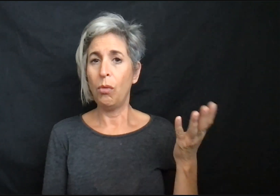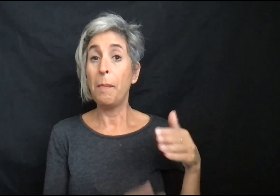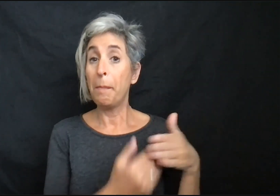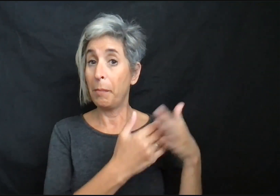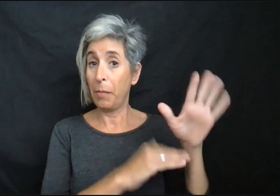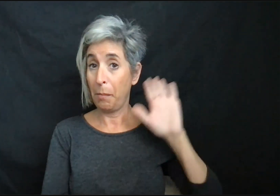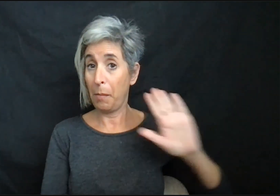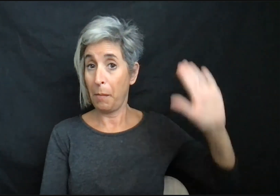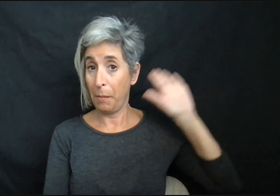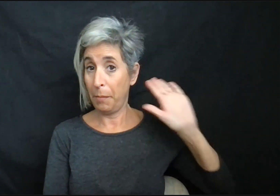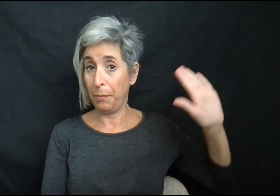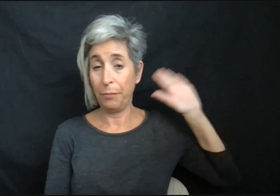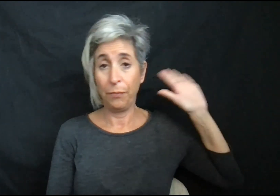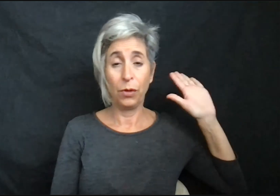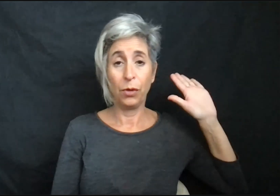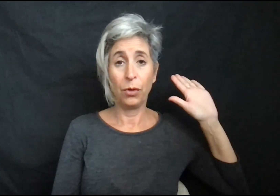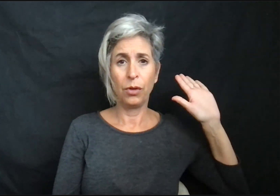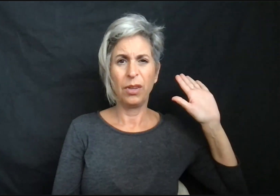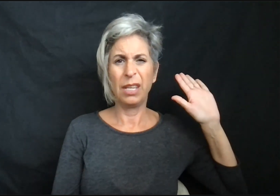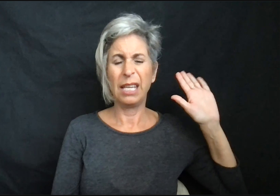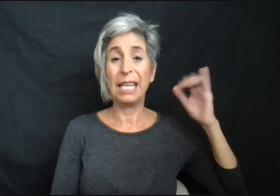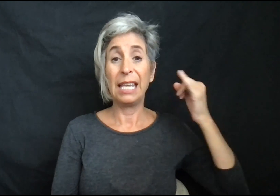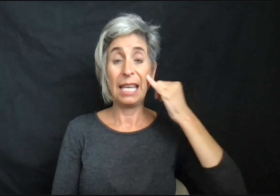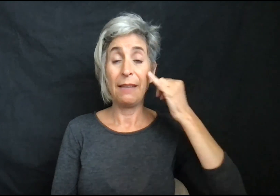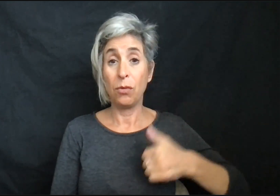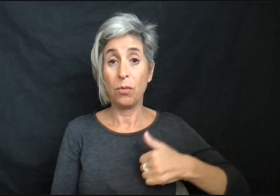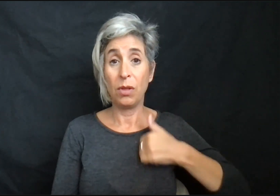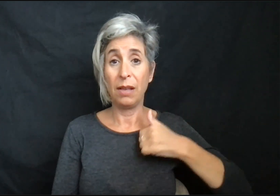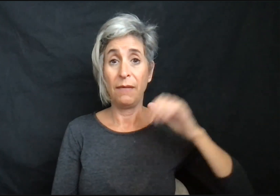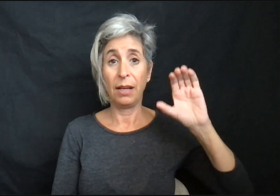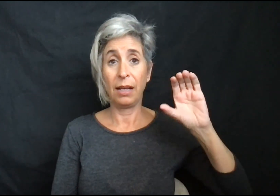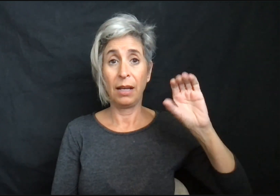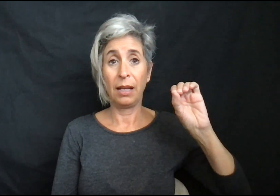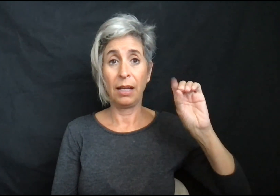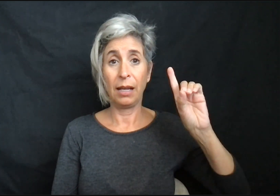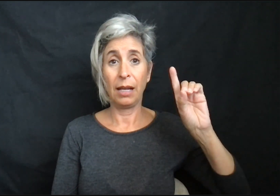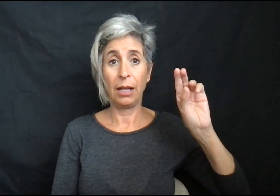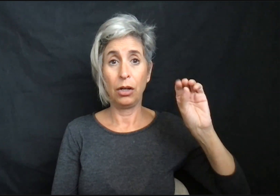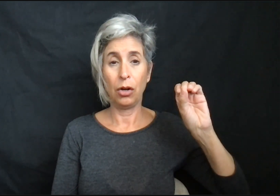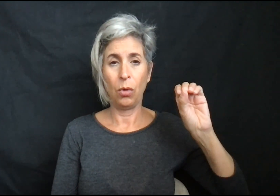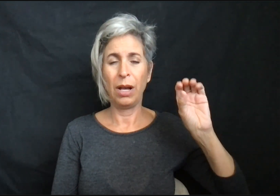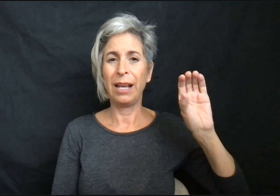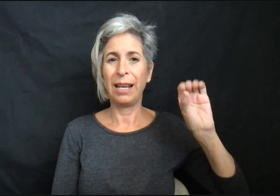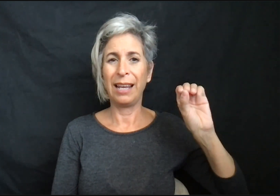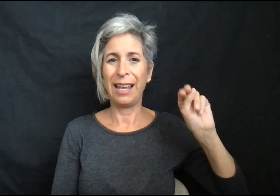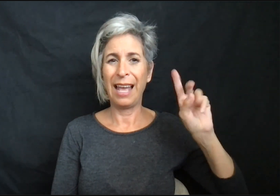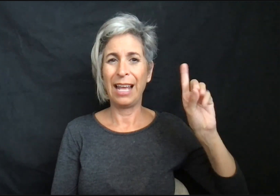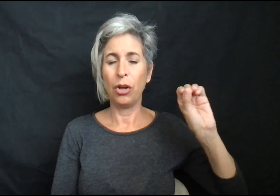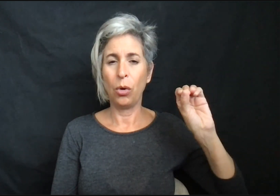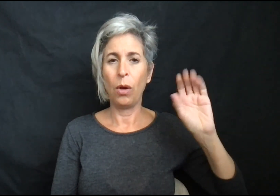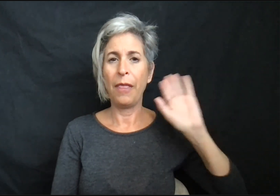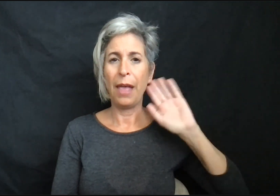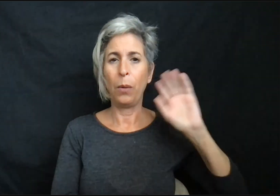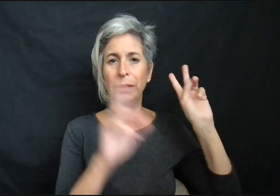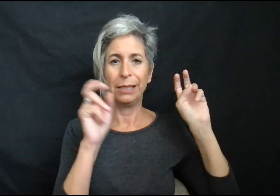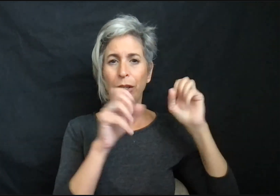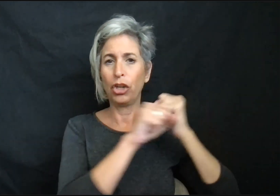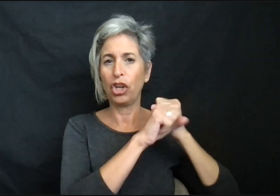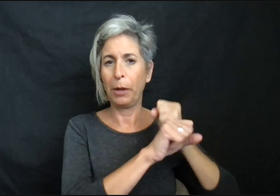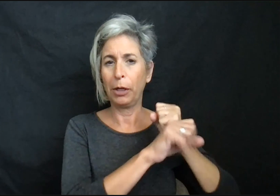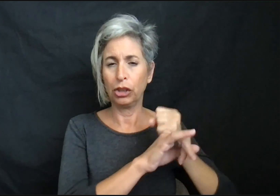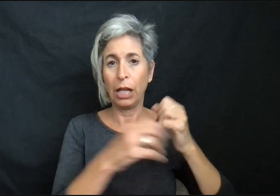previously, anything in a condo was considered commercial. With the new system, any AC